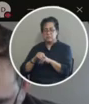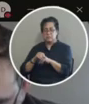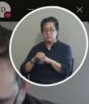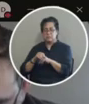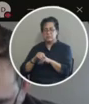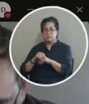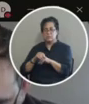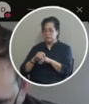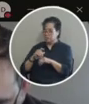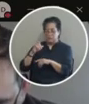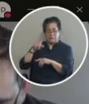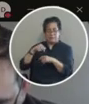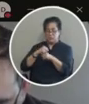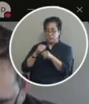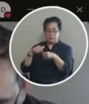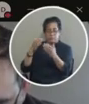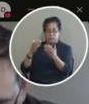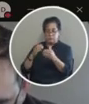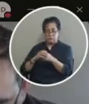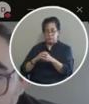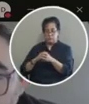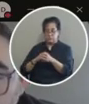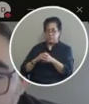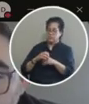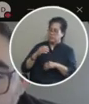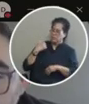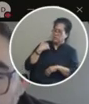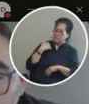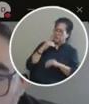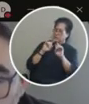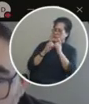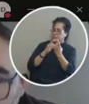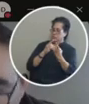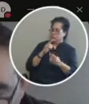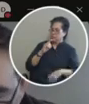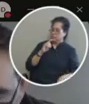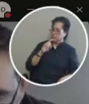Y'all need to make a motion. Mayor, if I may, I have a question.